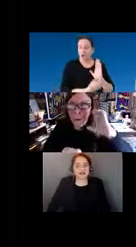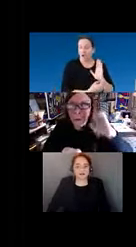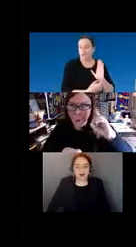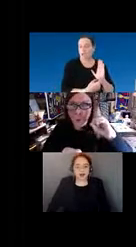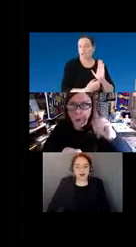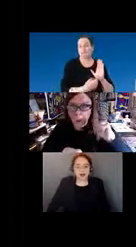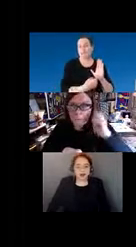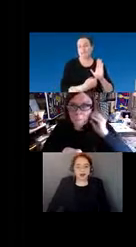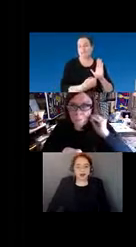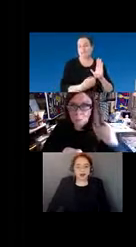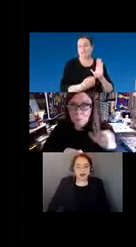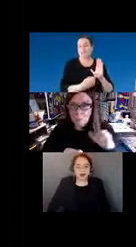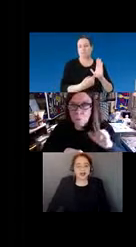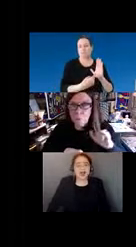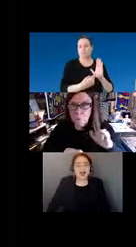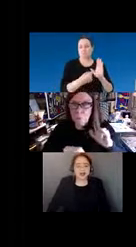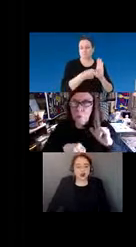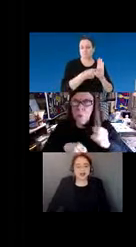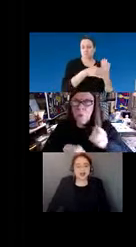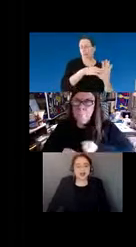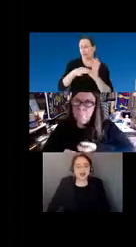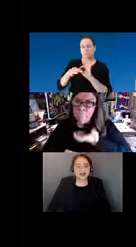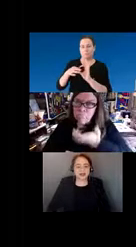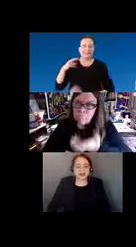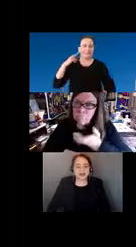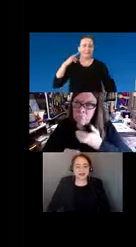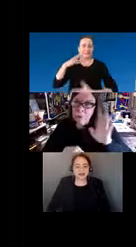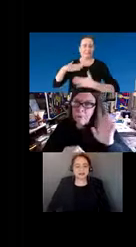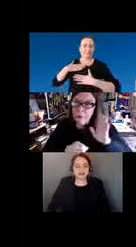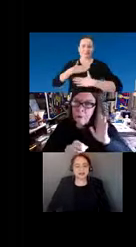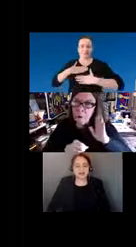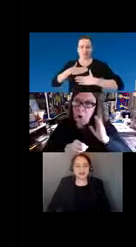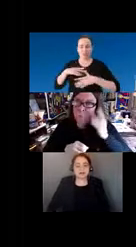deaf experience and the CODA experience.